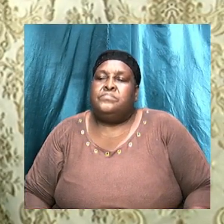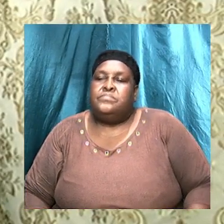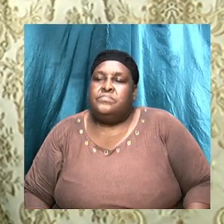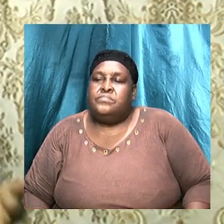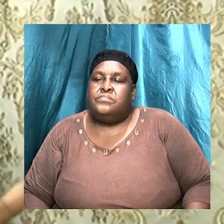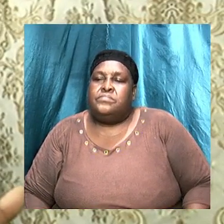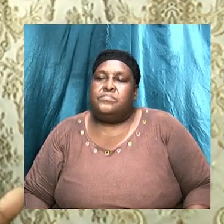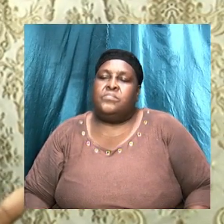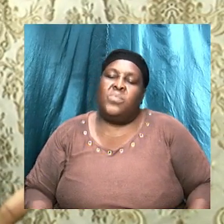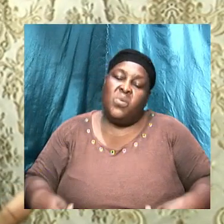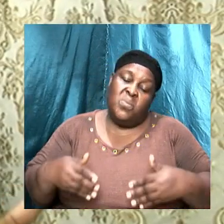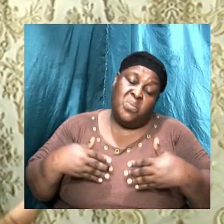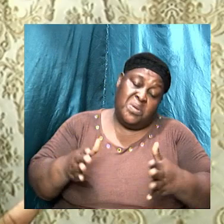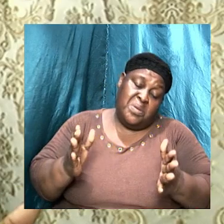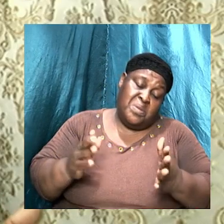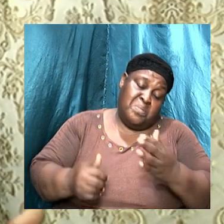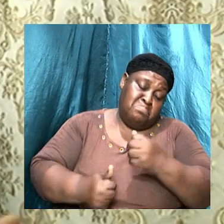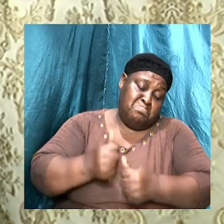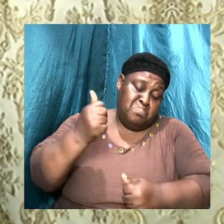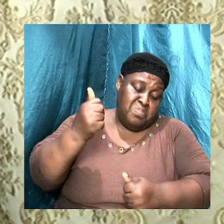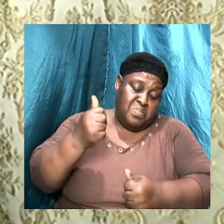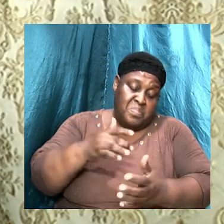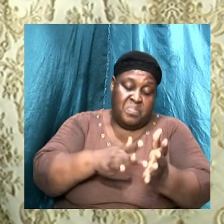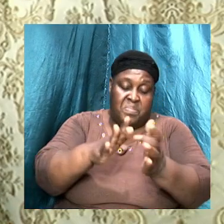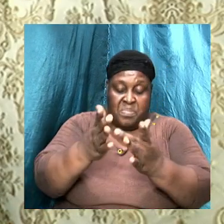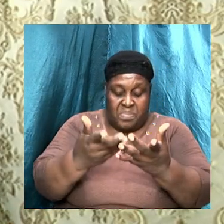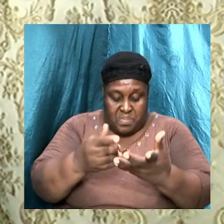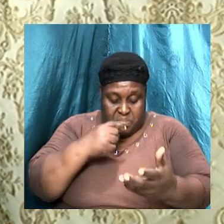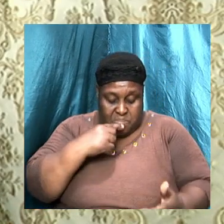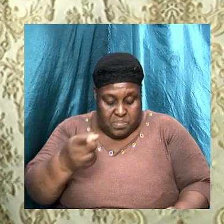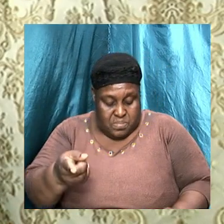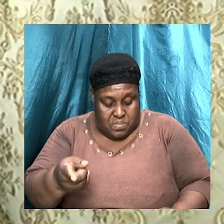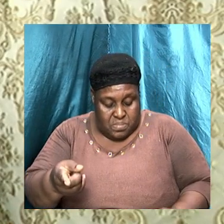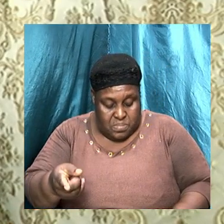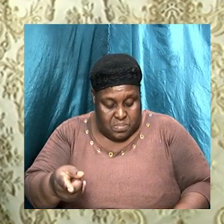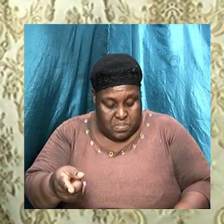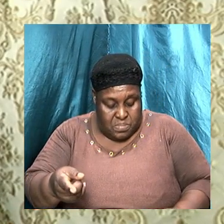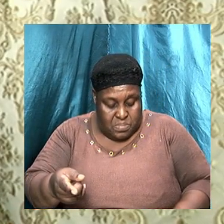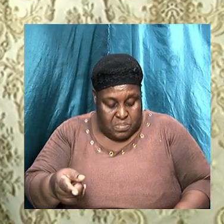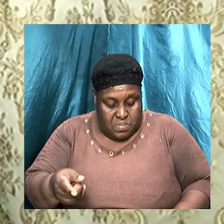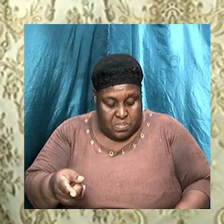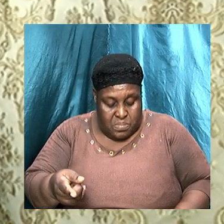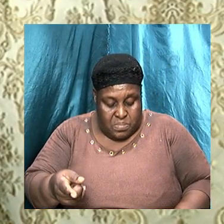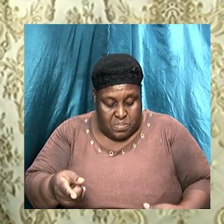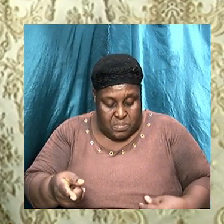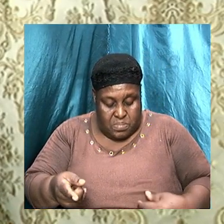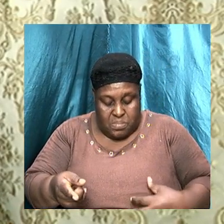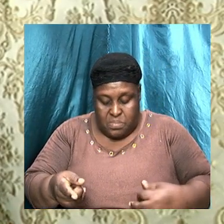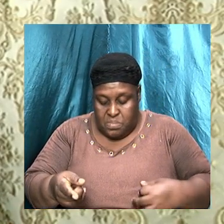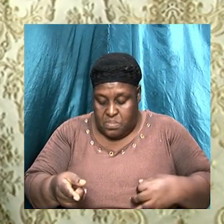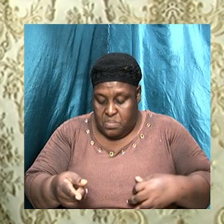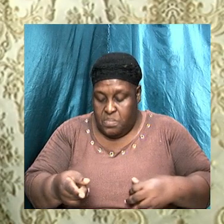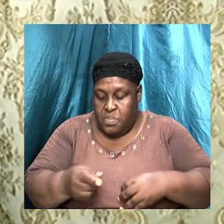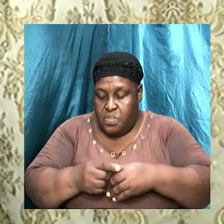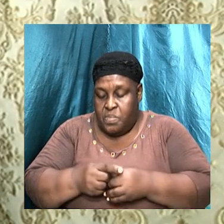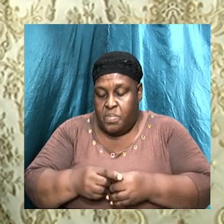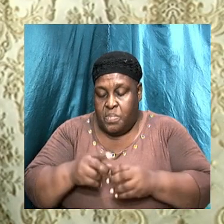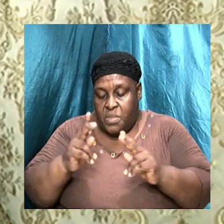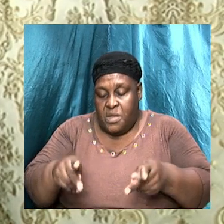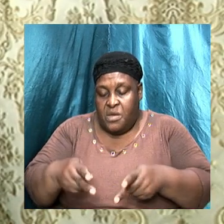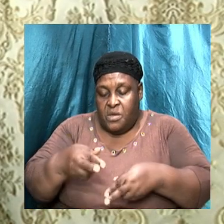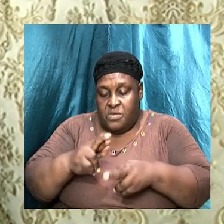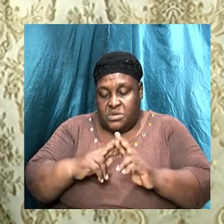The ways in which the Bible describes the Holy Spirit, persons who receive the Holy Spirit.